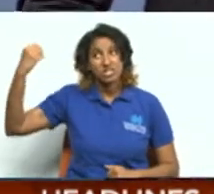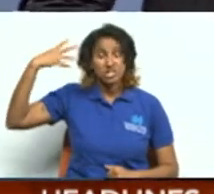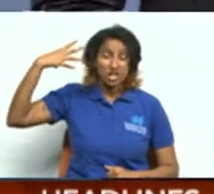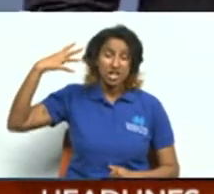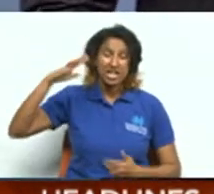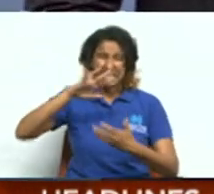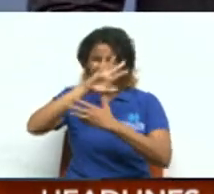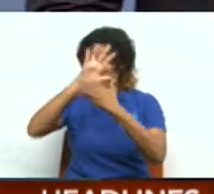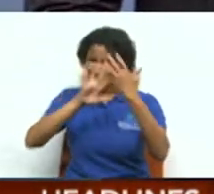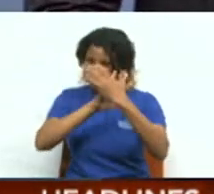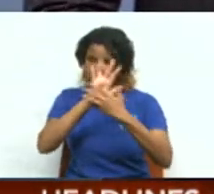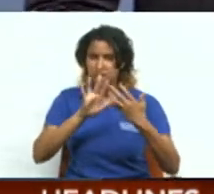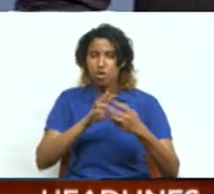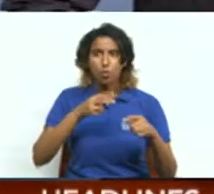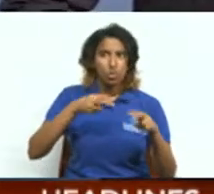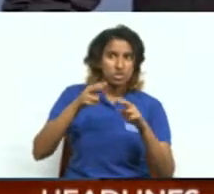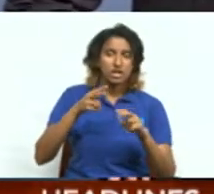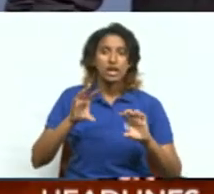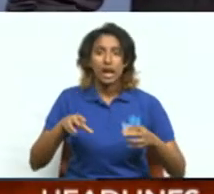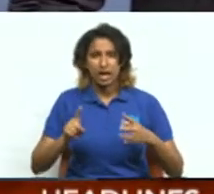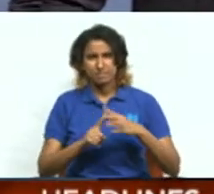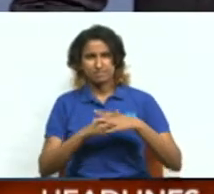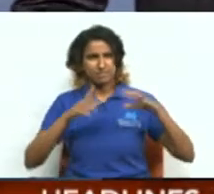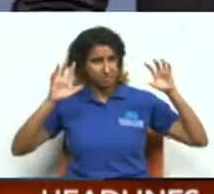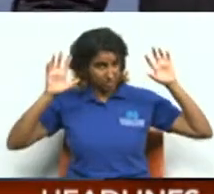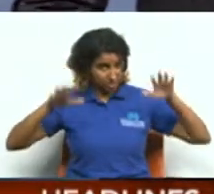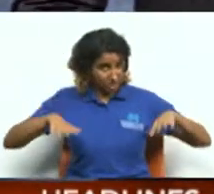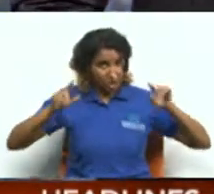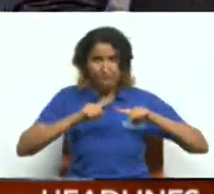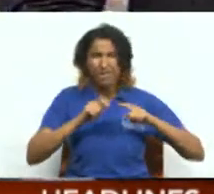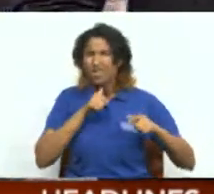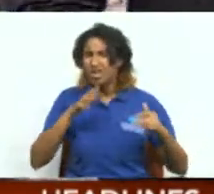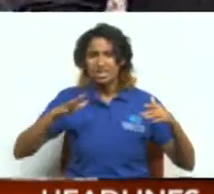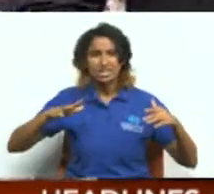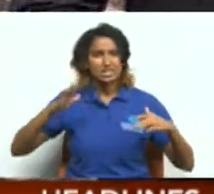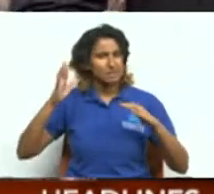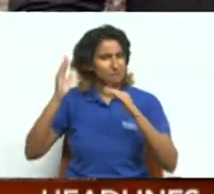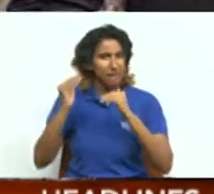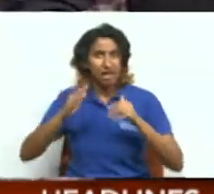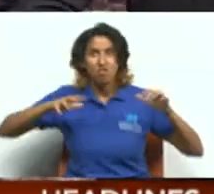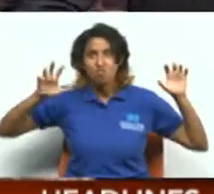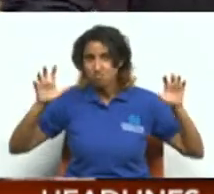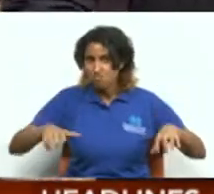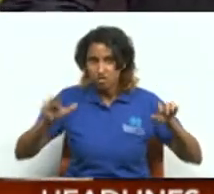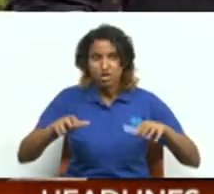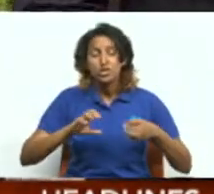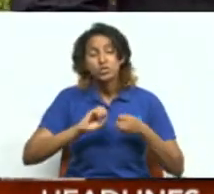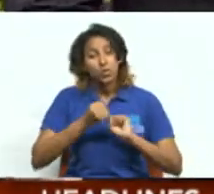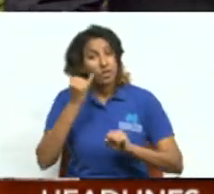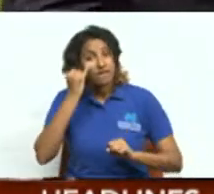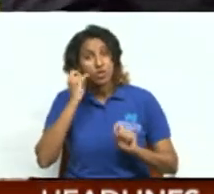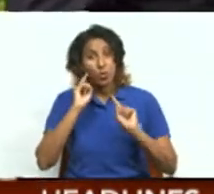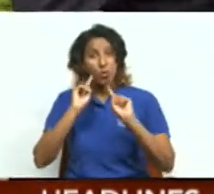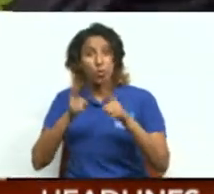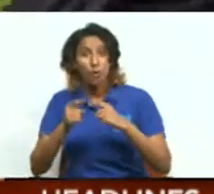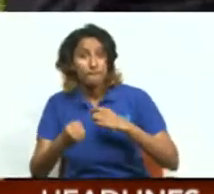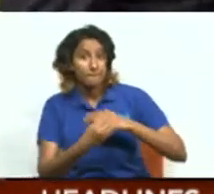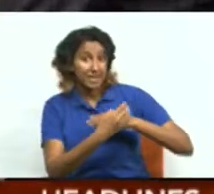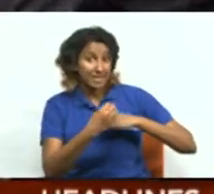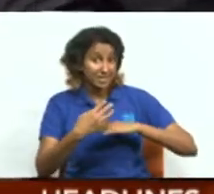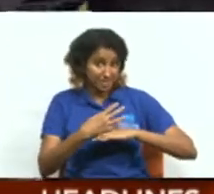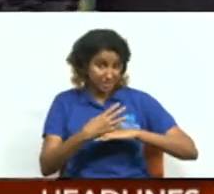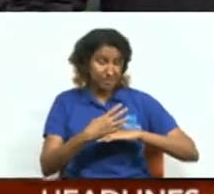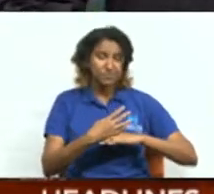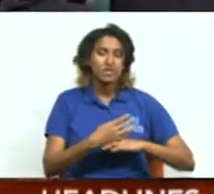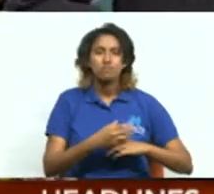out for a stray isolated shower, but don't expect a lot of rain. For those that are looking to head to the beach to get some much needed heat relief, seas right now continue to